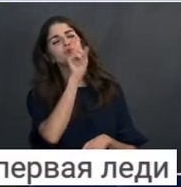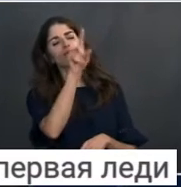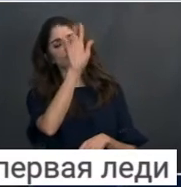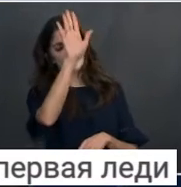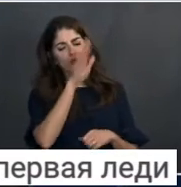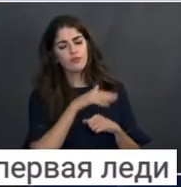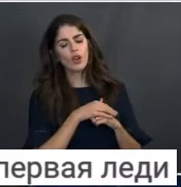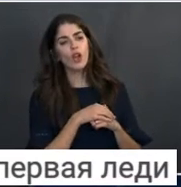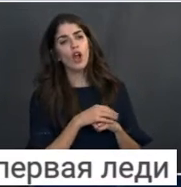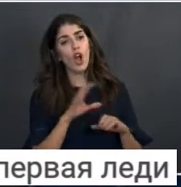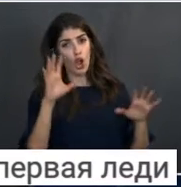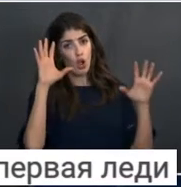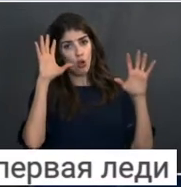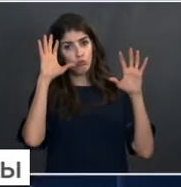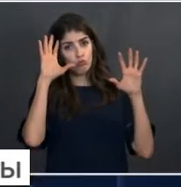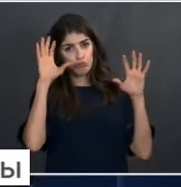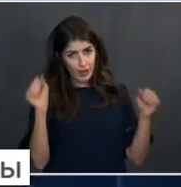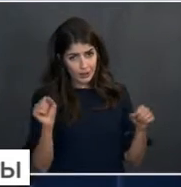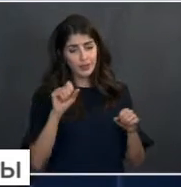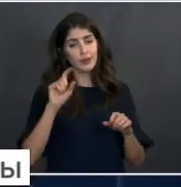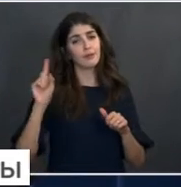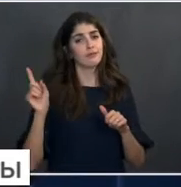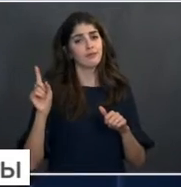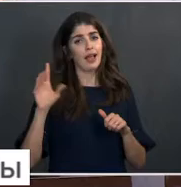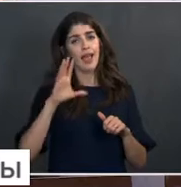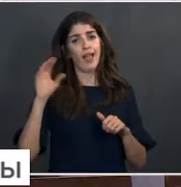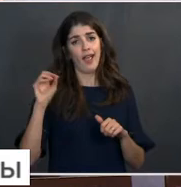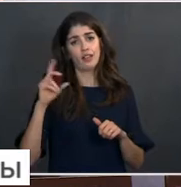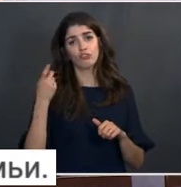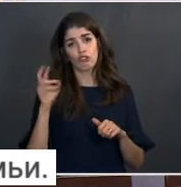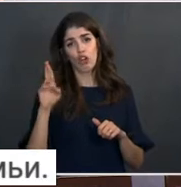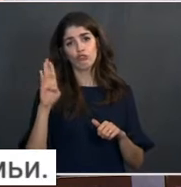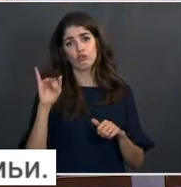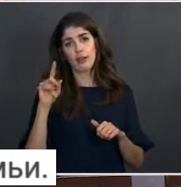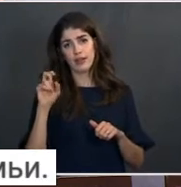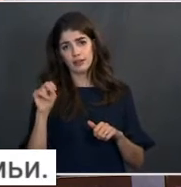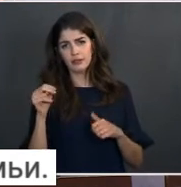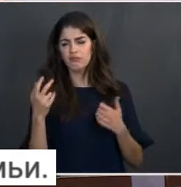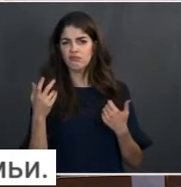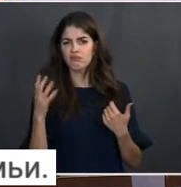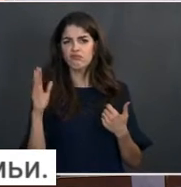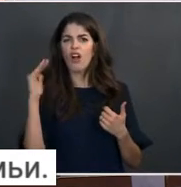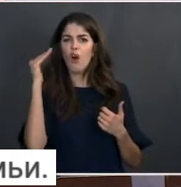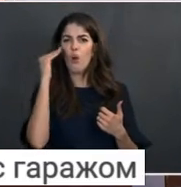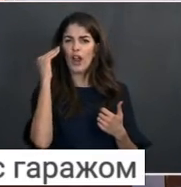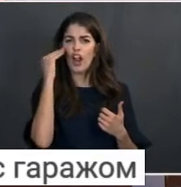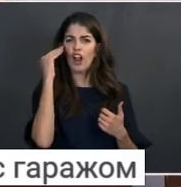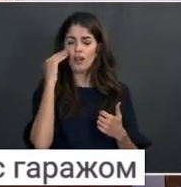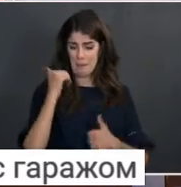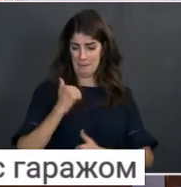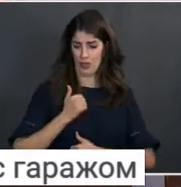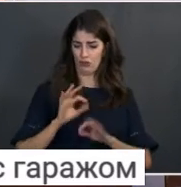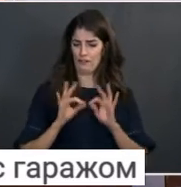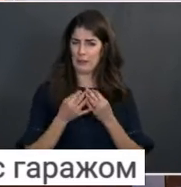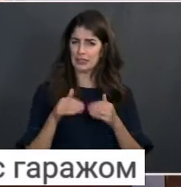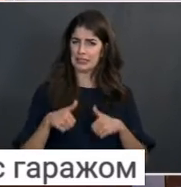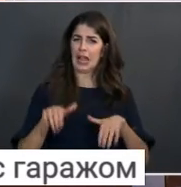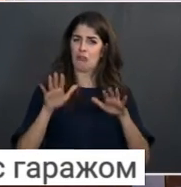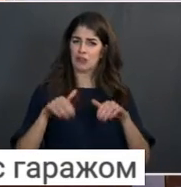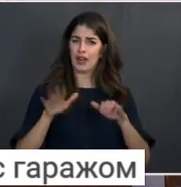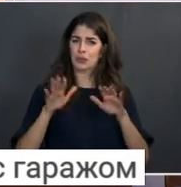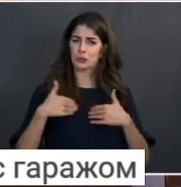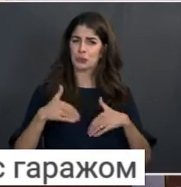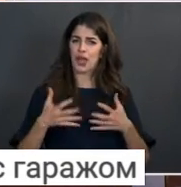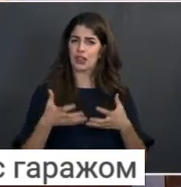that the President Biden and the First Lady are acutely aware of the sacrifices that military families make. That being said, we had an